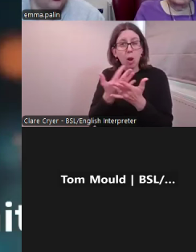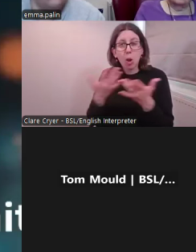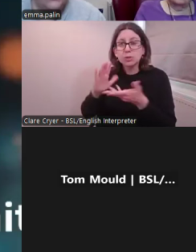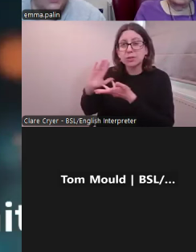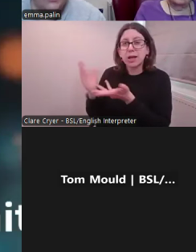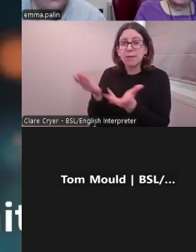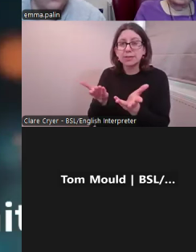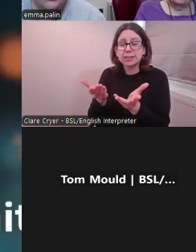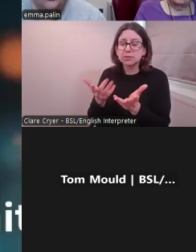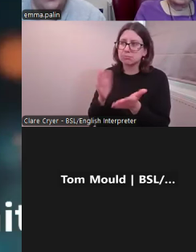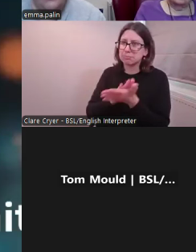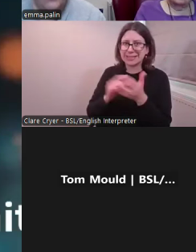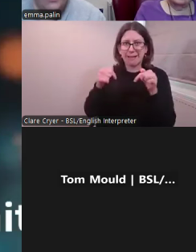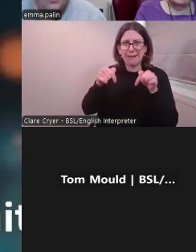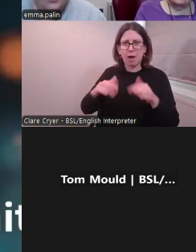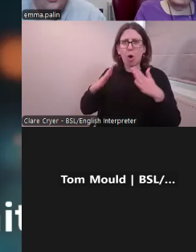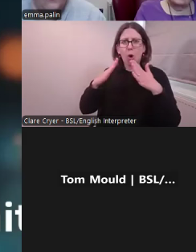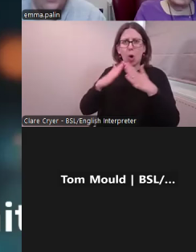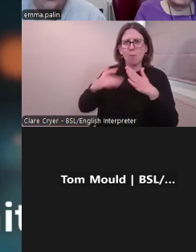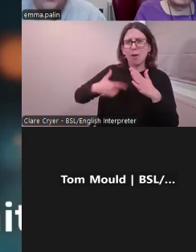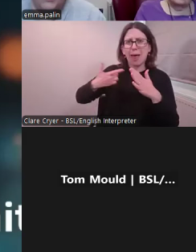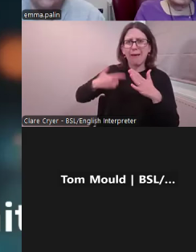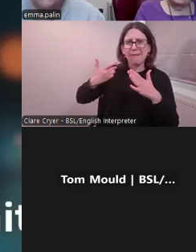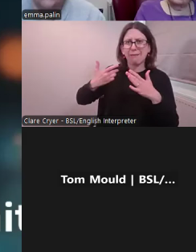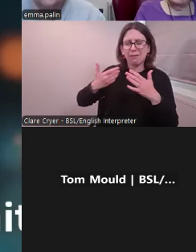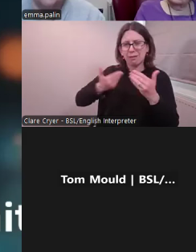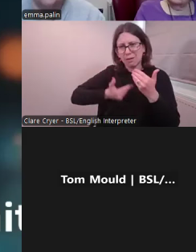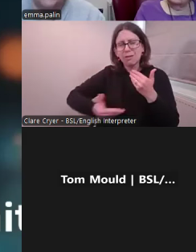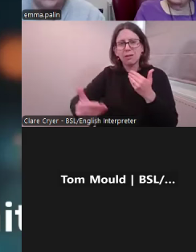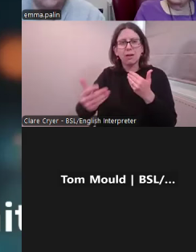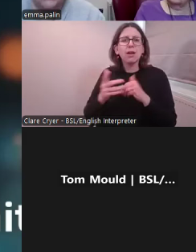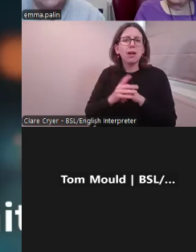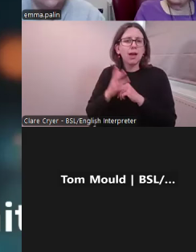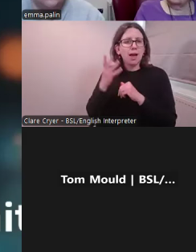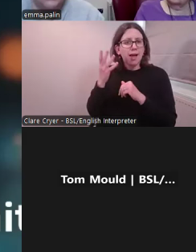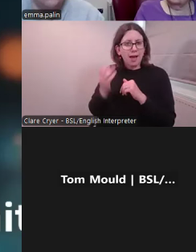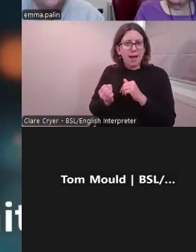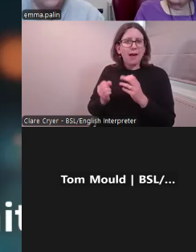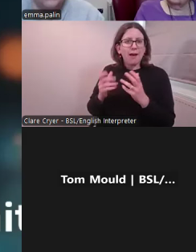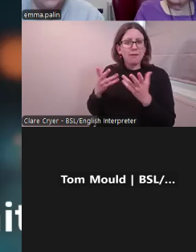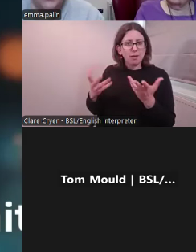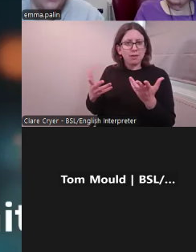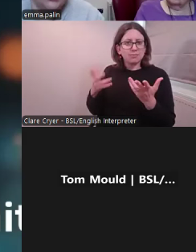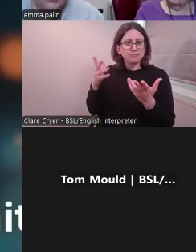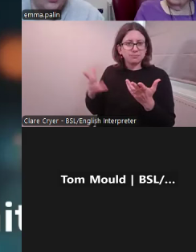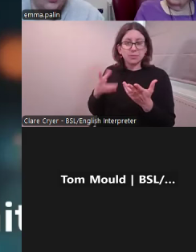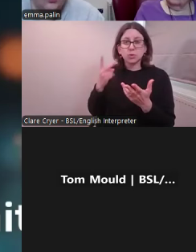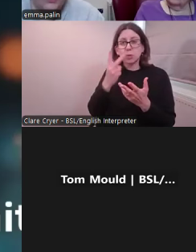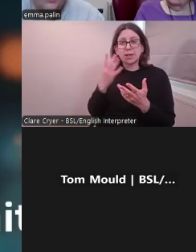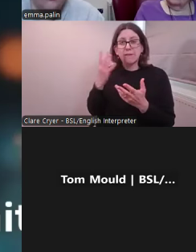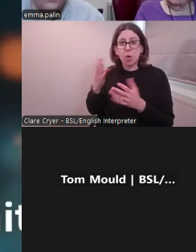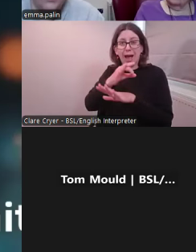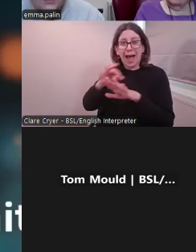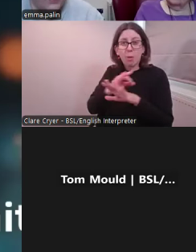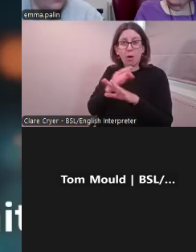so it's a home for life. So we have our households, which are 24-hour care support.